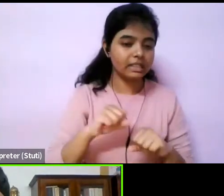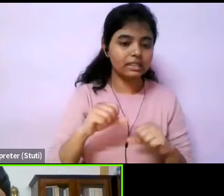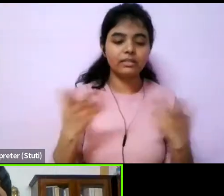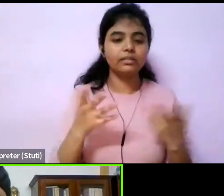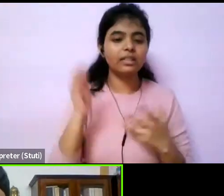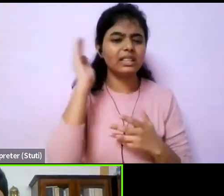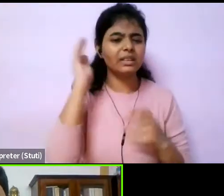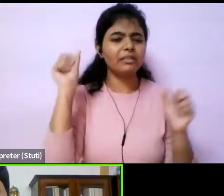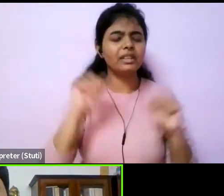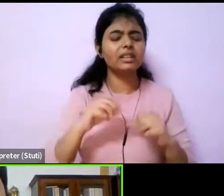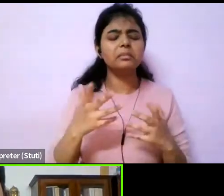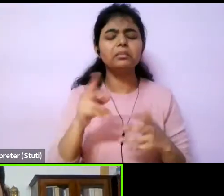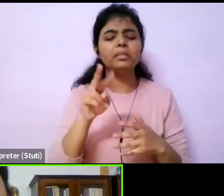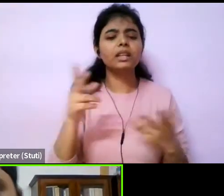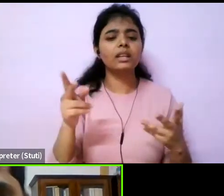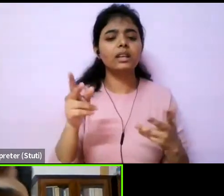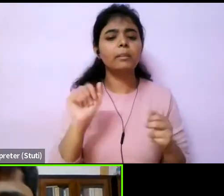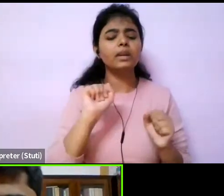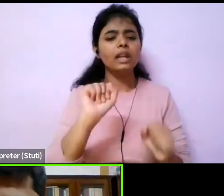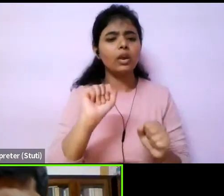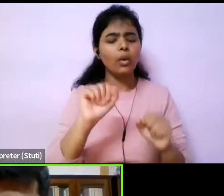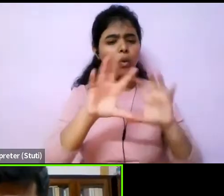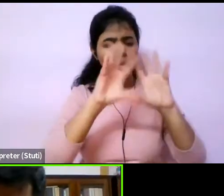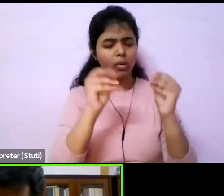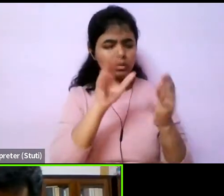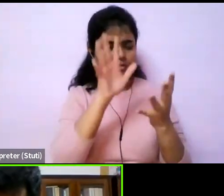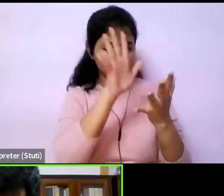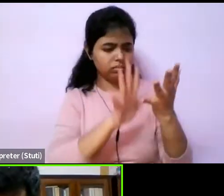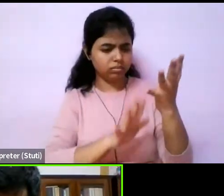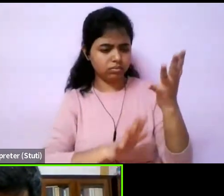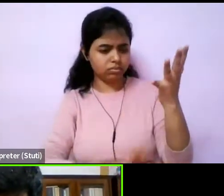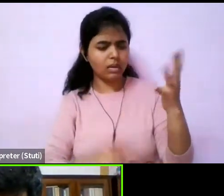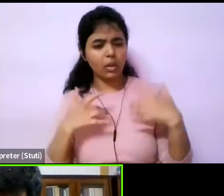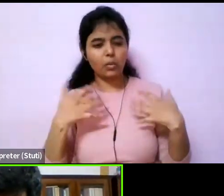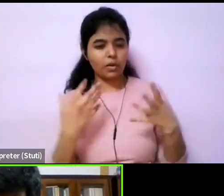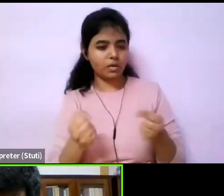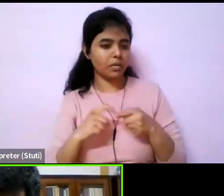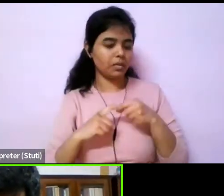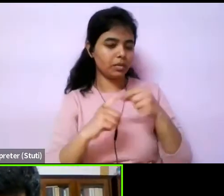to understand what she's saying in her paper, I'd also ask a question, Rimjhim.